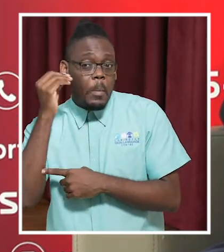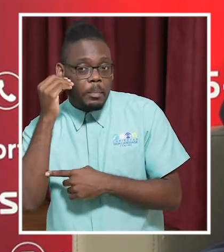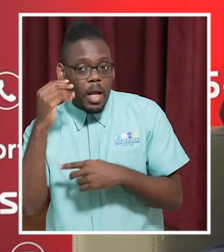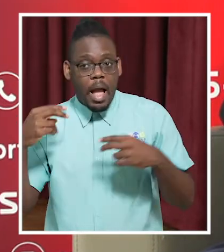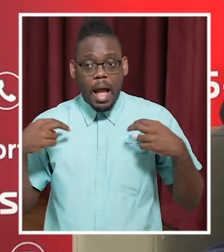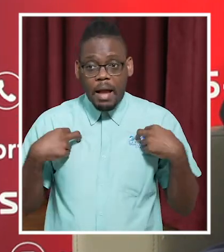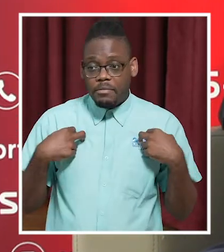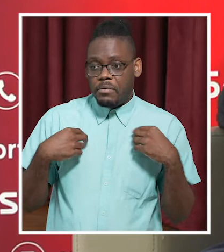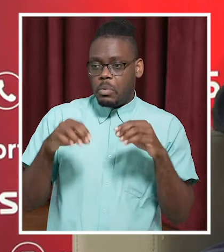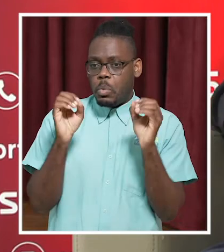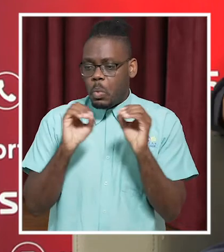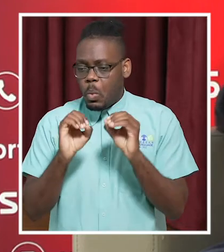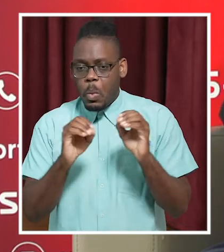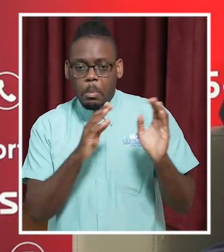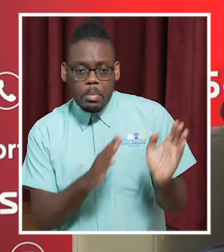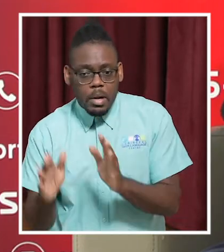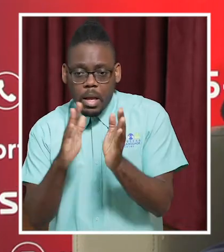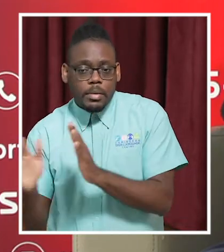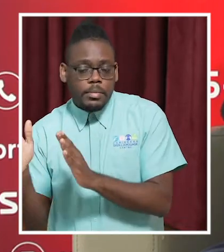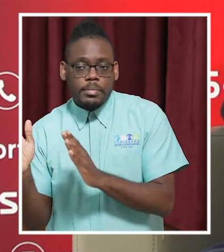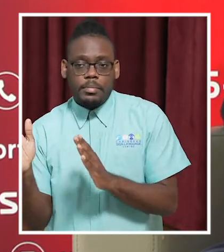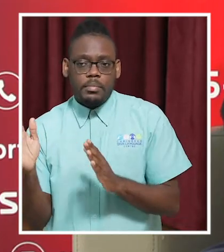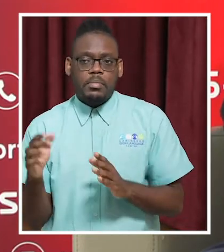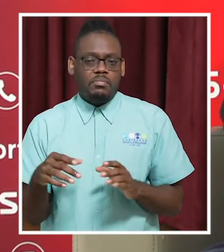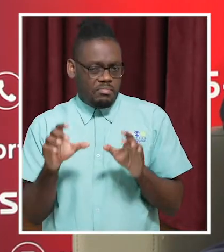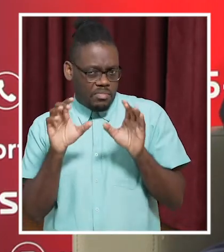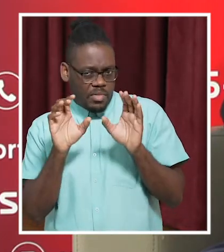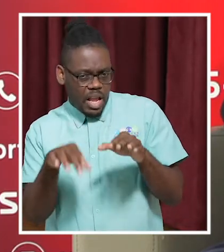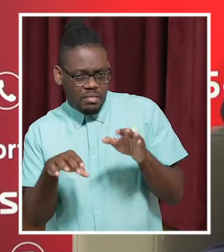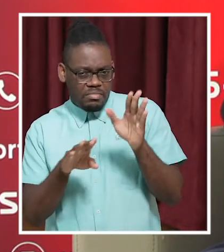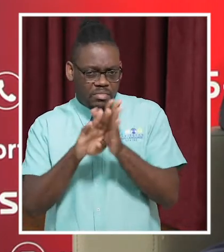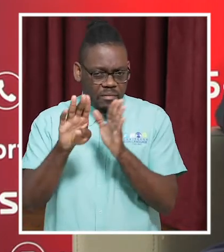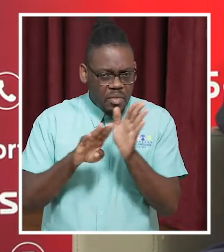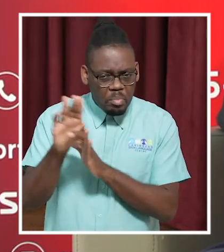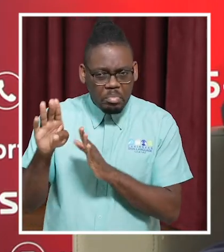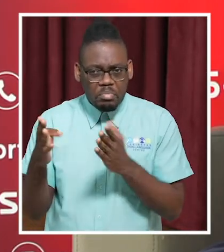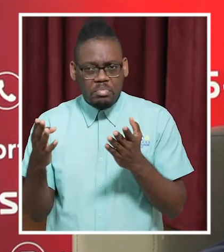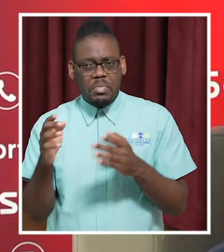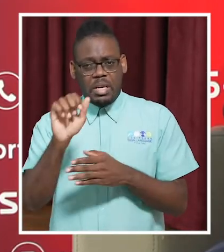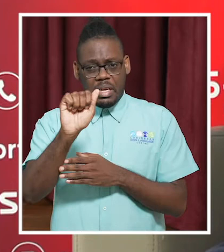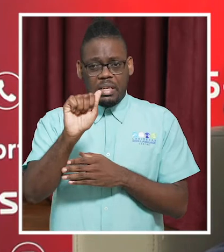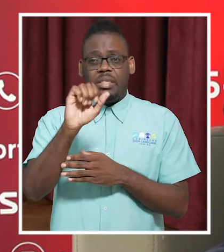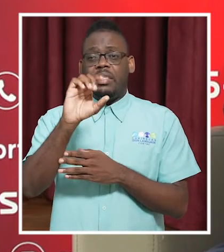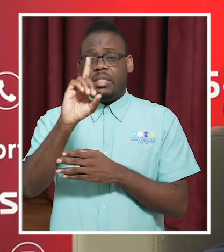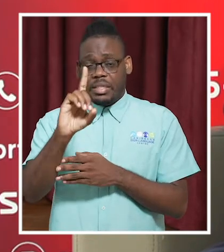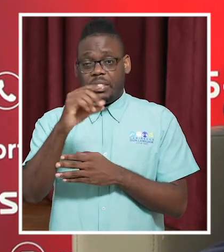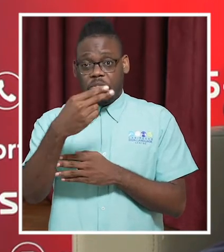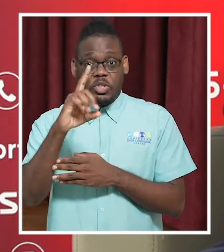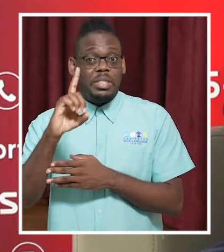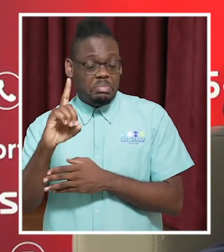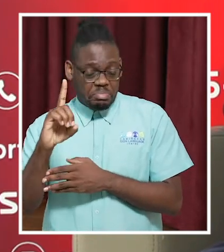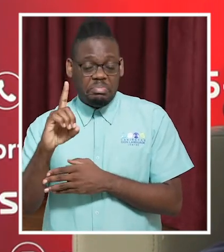is compromised, then the risk of them developing it is greater. And of course, in today's world with the